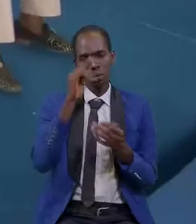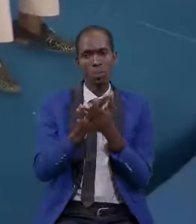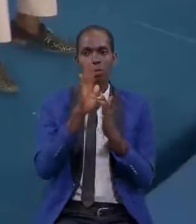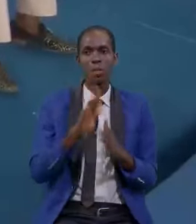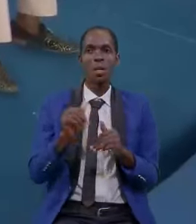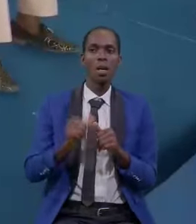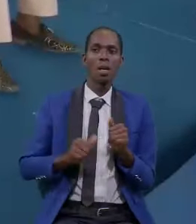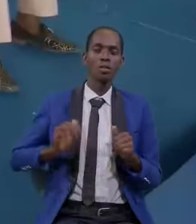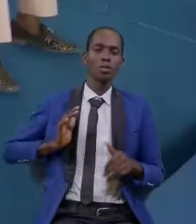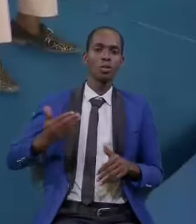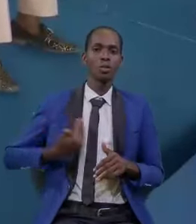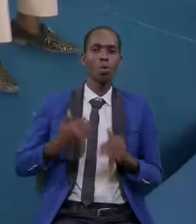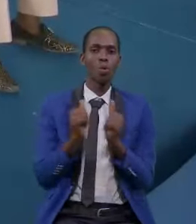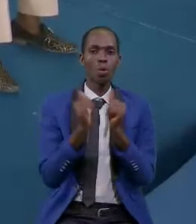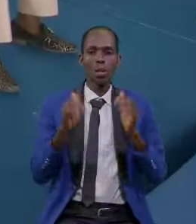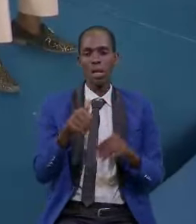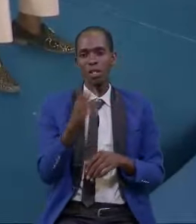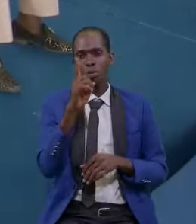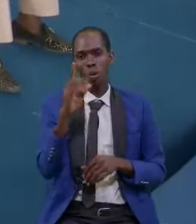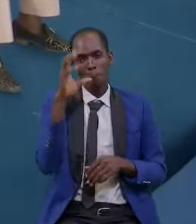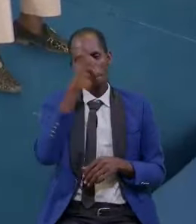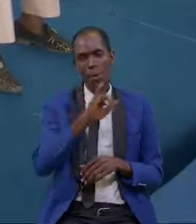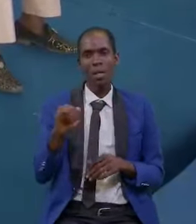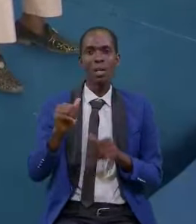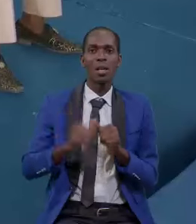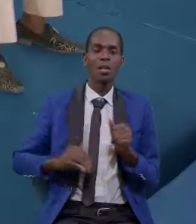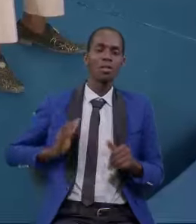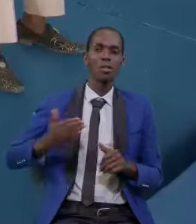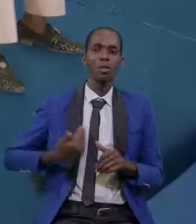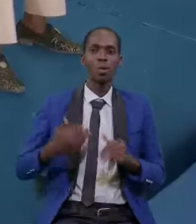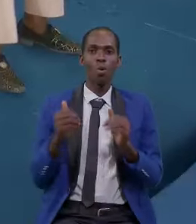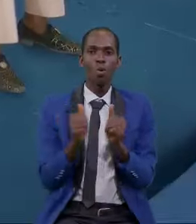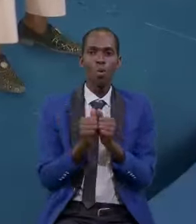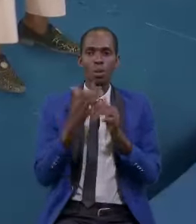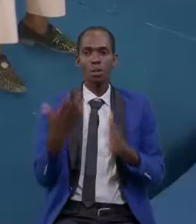every soul without partiality, every soul,